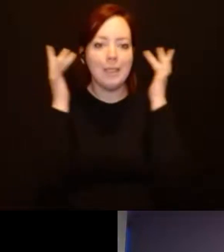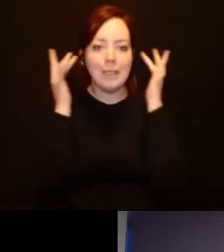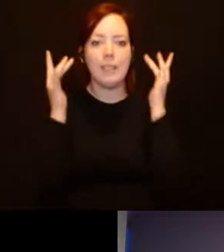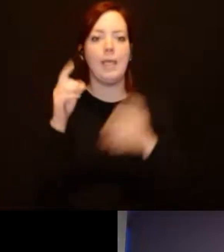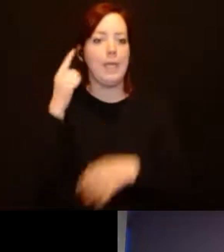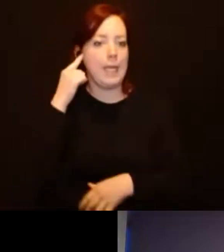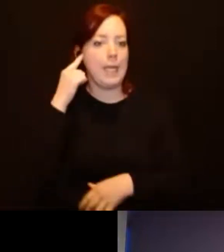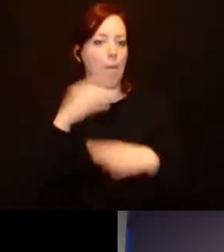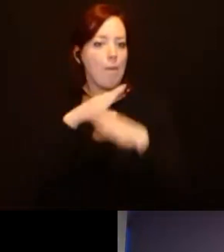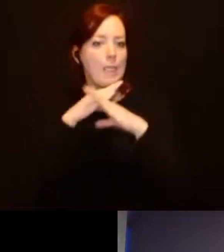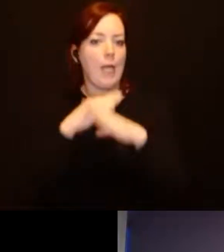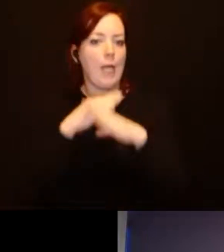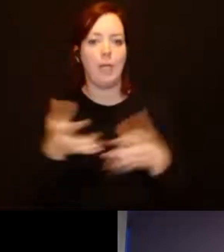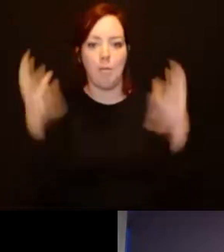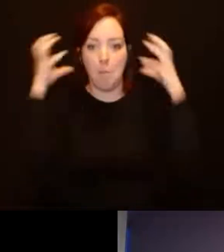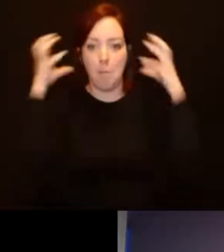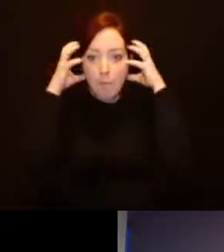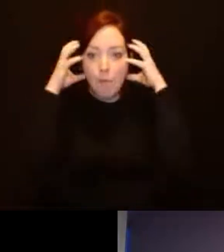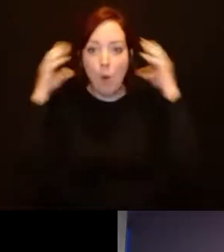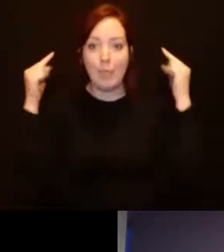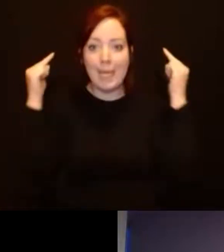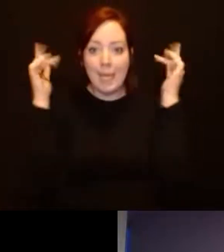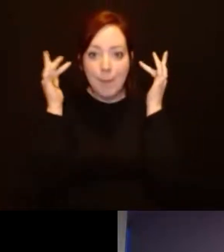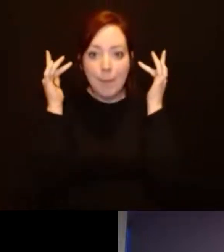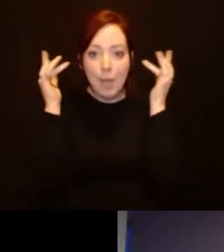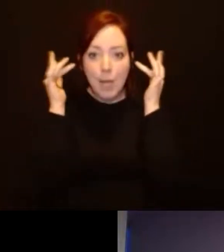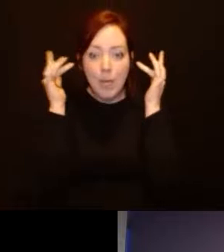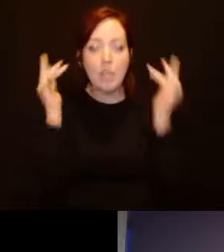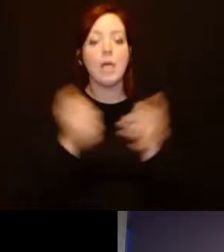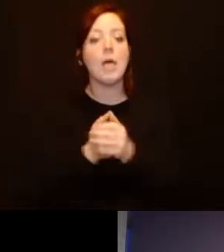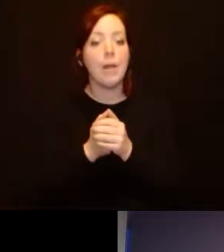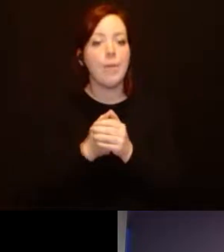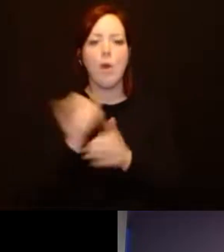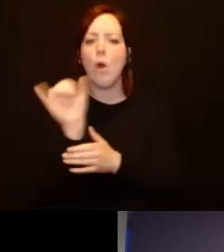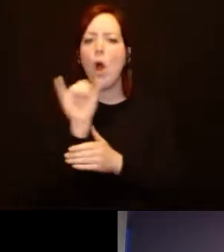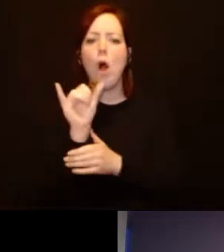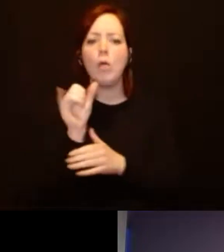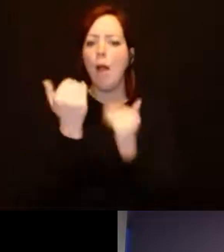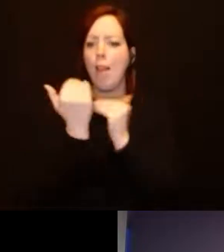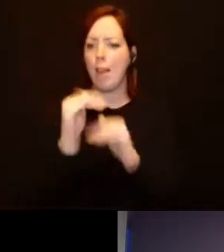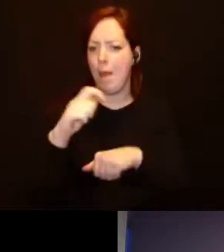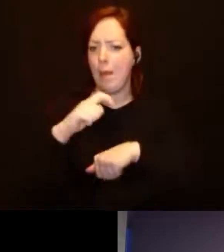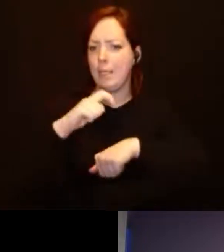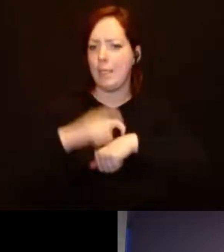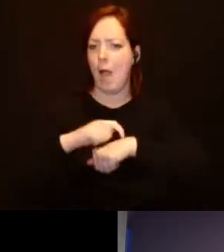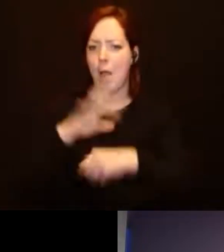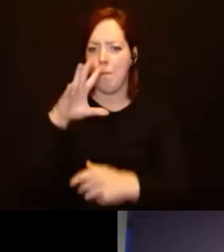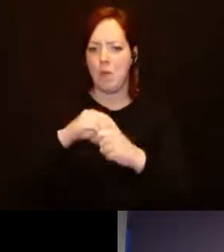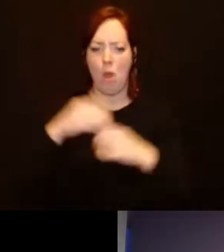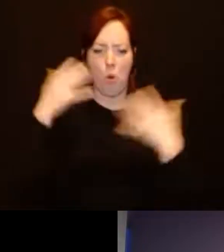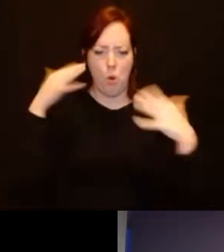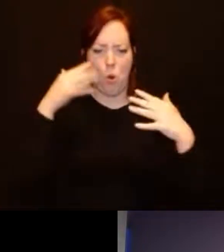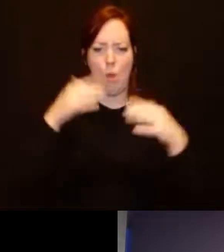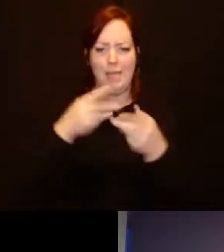3 are the top. But also limit time spent in noisy places. And then